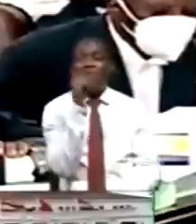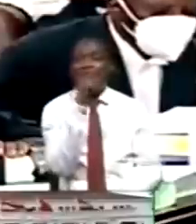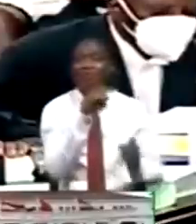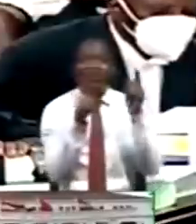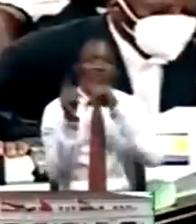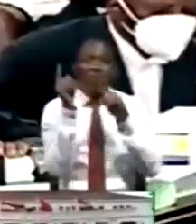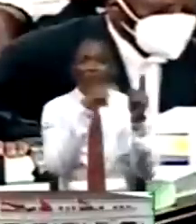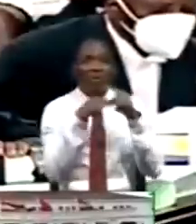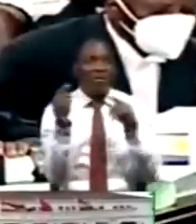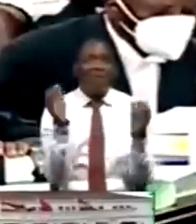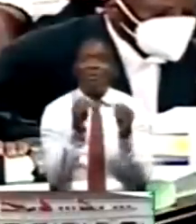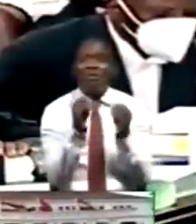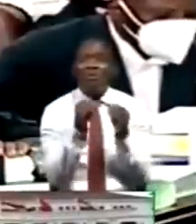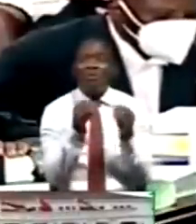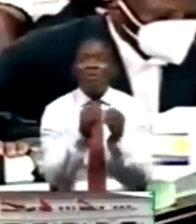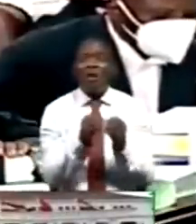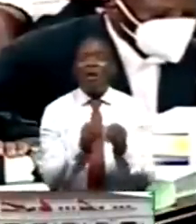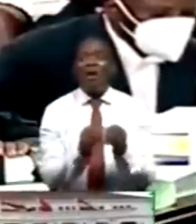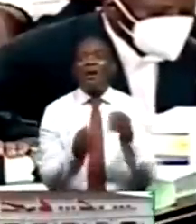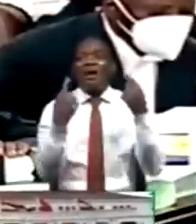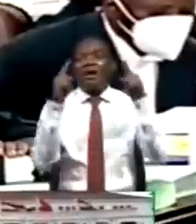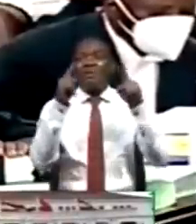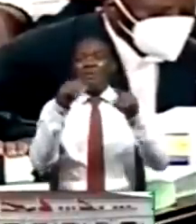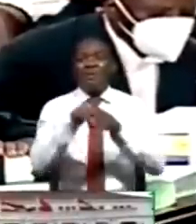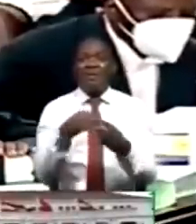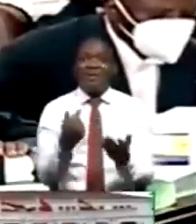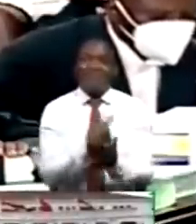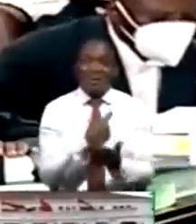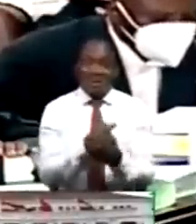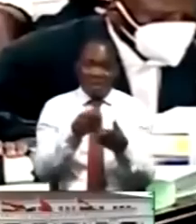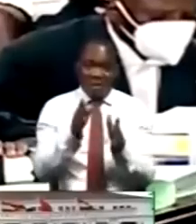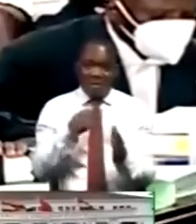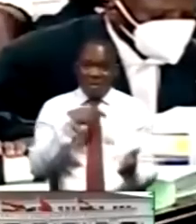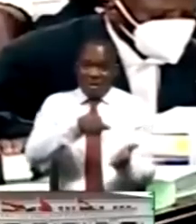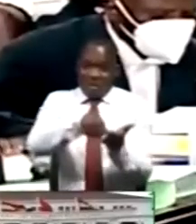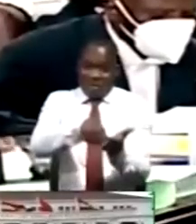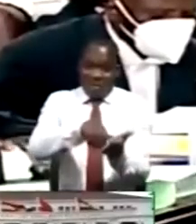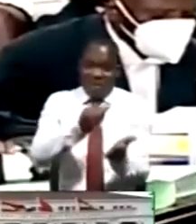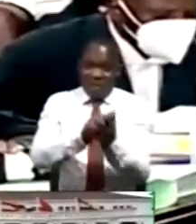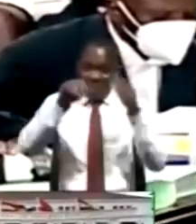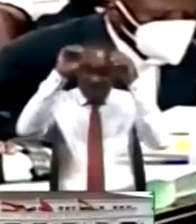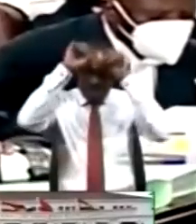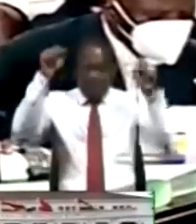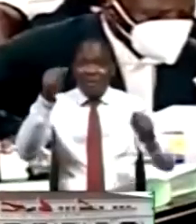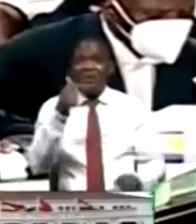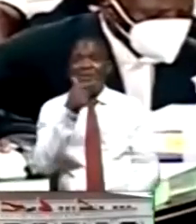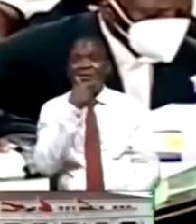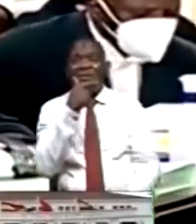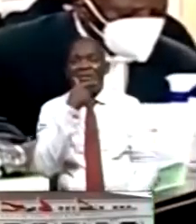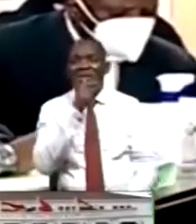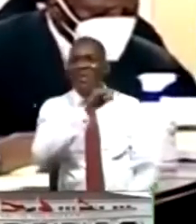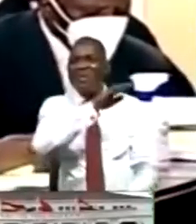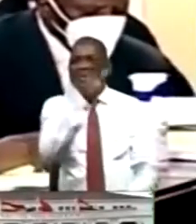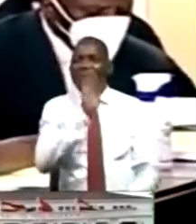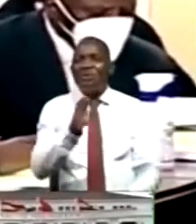has been perpetrated on the people of Ghana. Let me emphasize, President Nana Akufo-Addo did not win